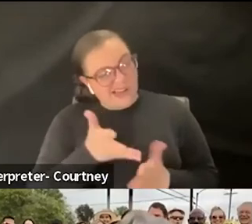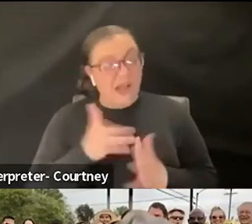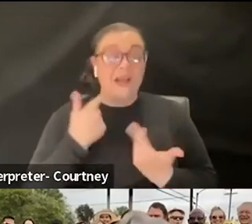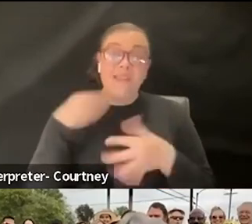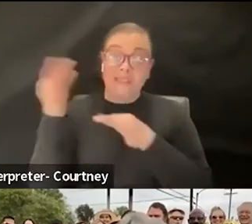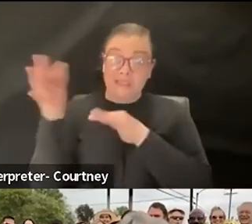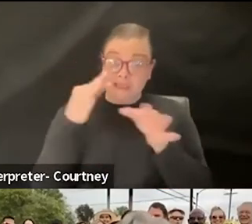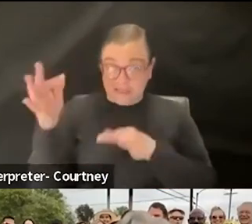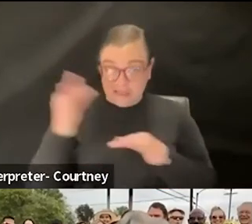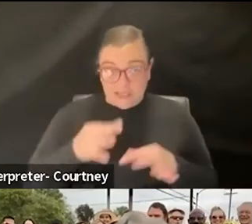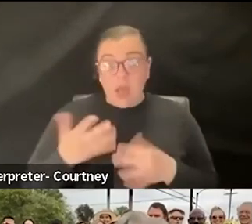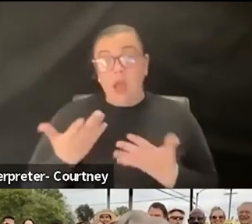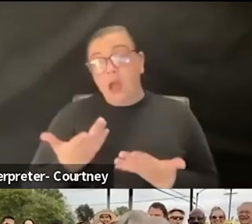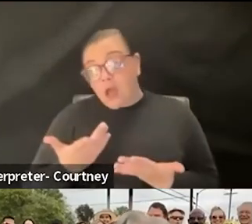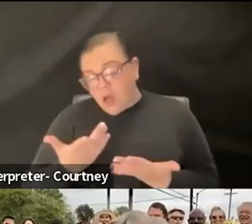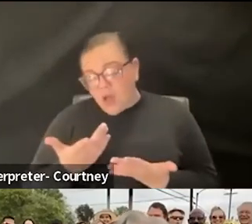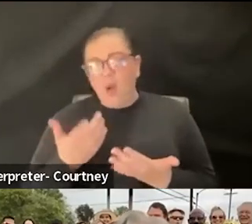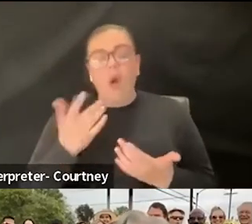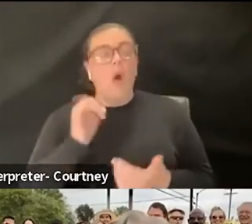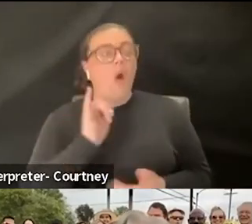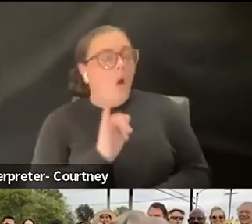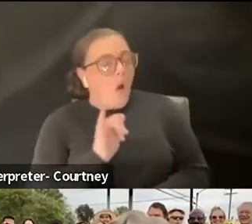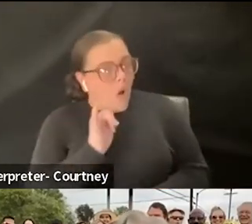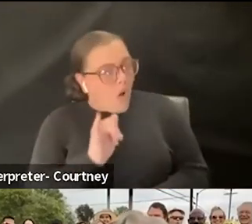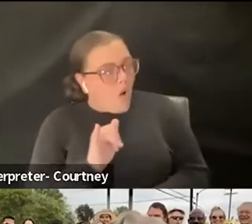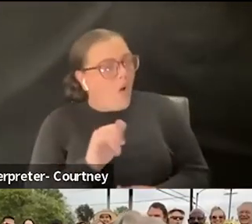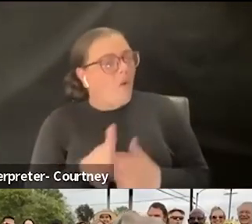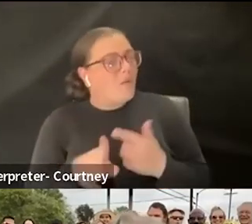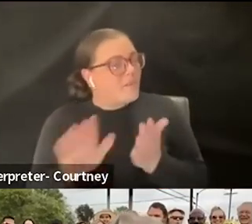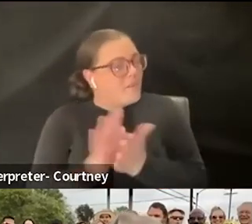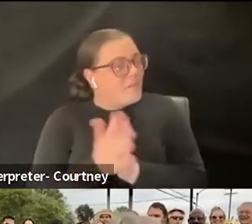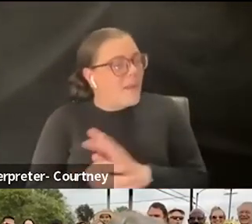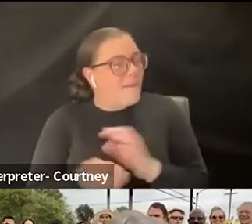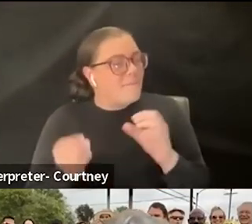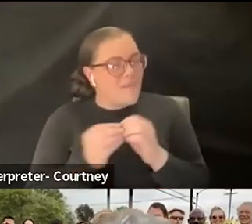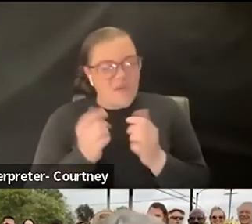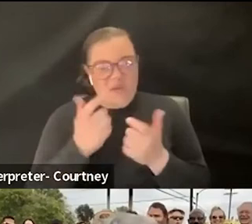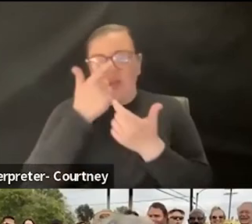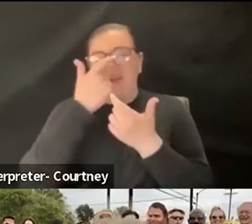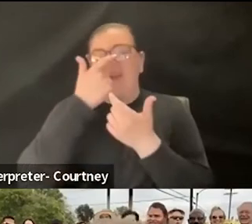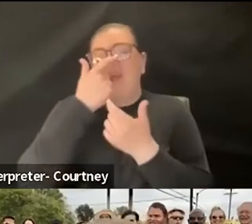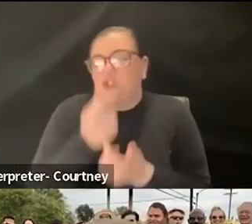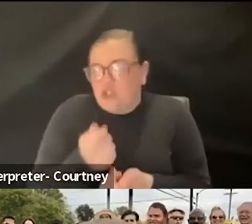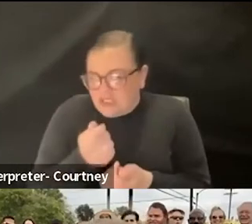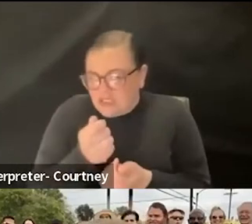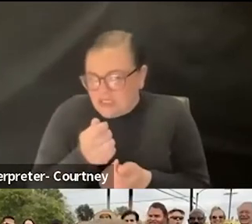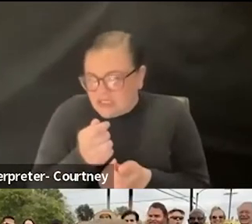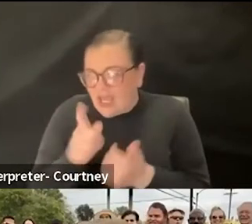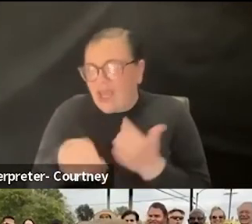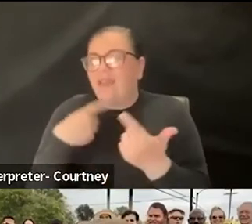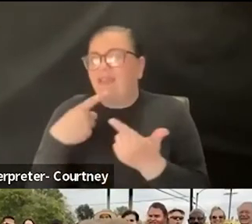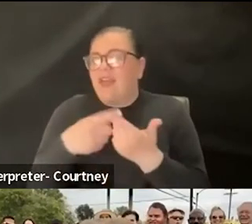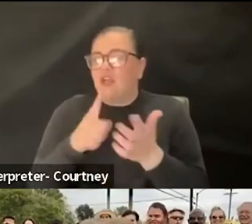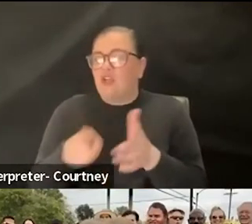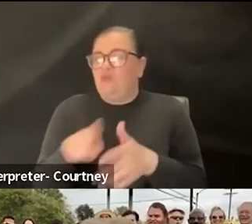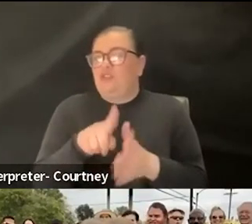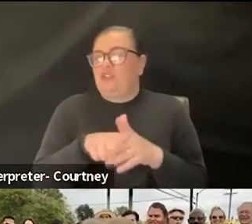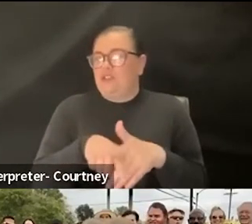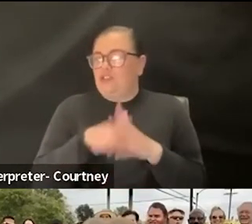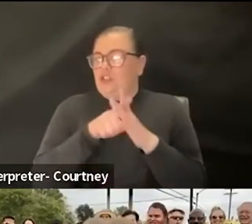got them and you can start filling in the gaps and correcting misconceptions about